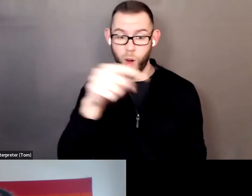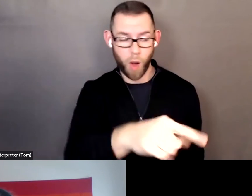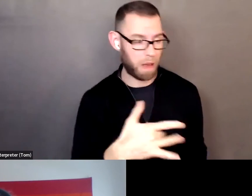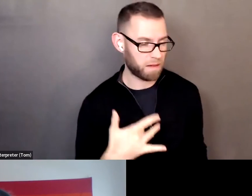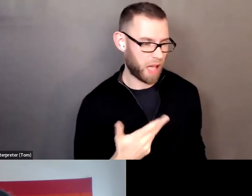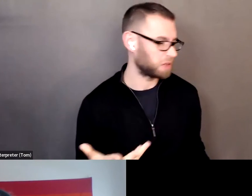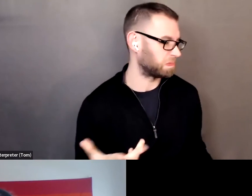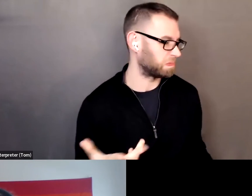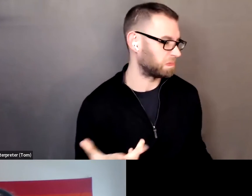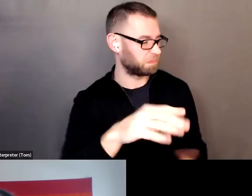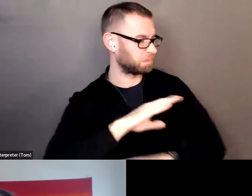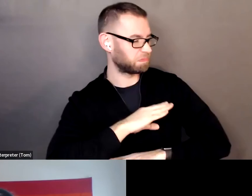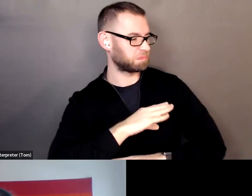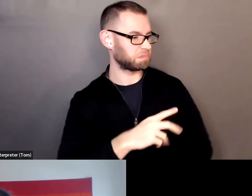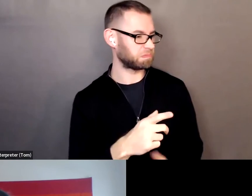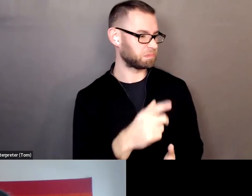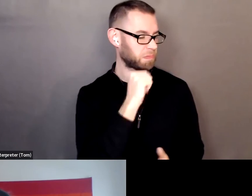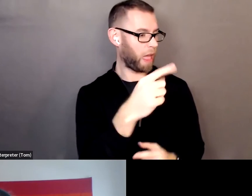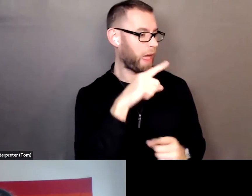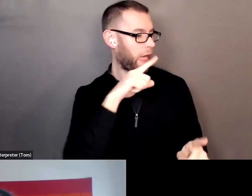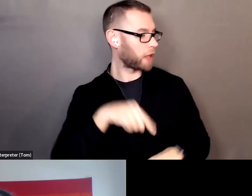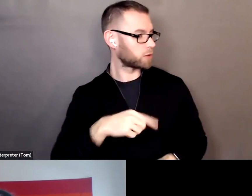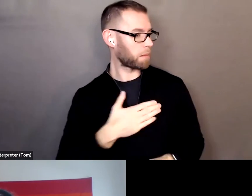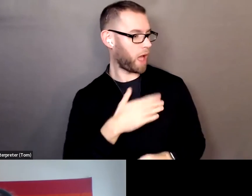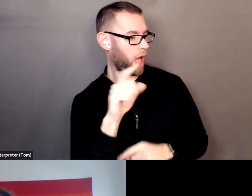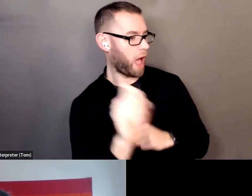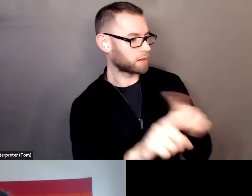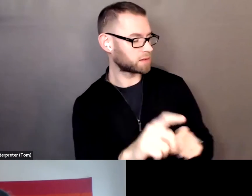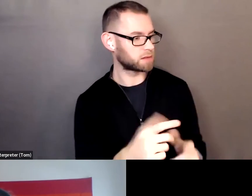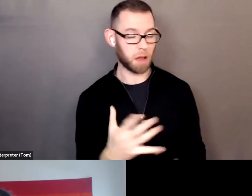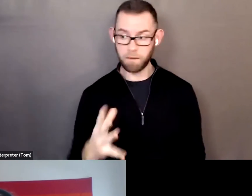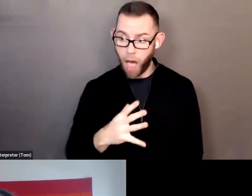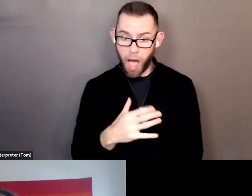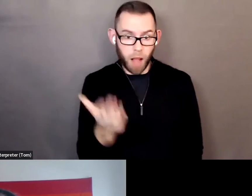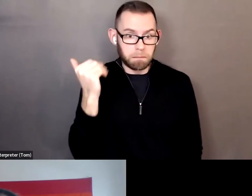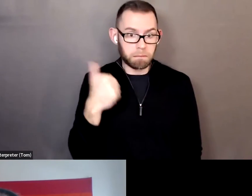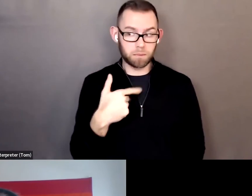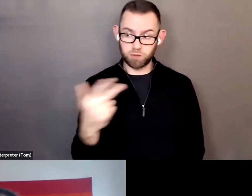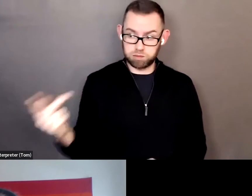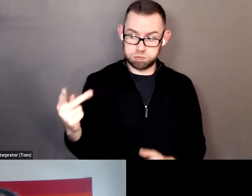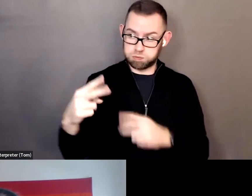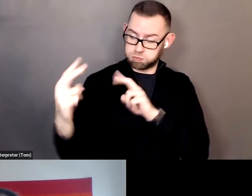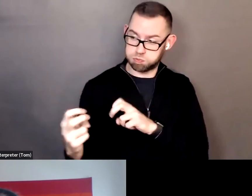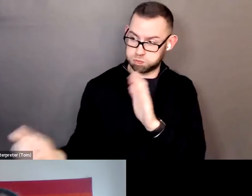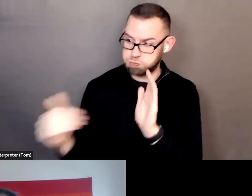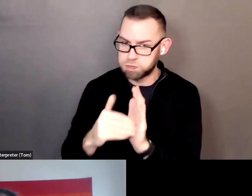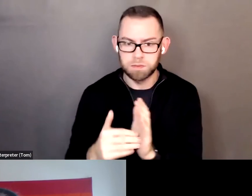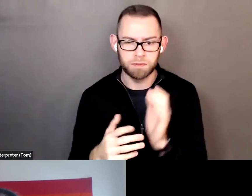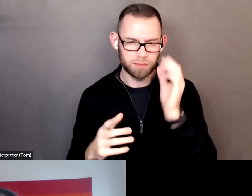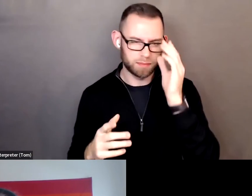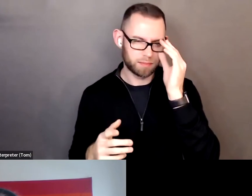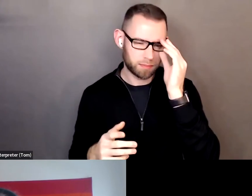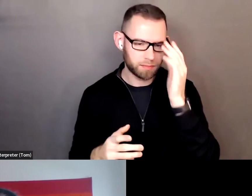question answered or whatever, come back to me and let's do this again. And I think it's like I'm touched